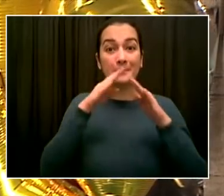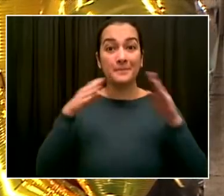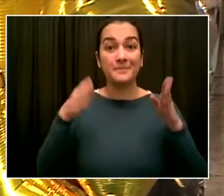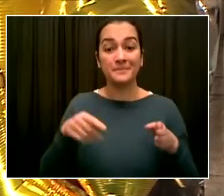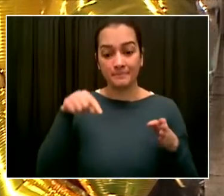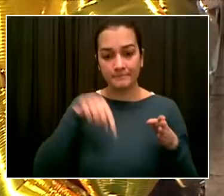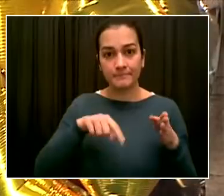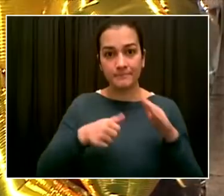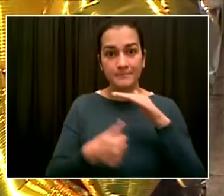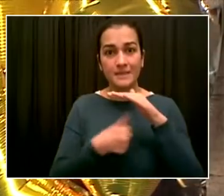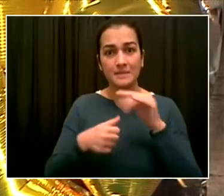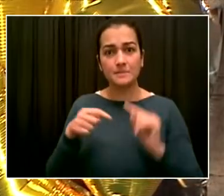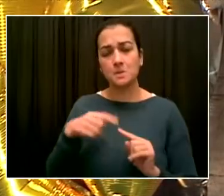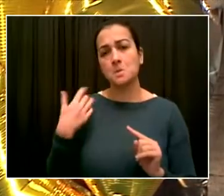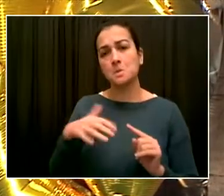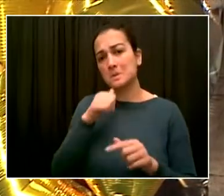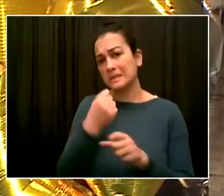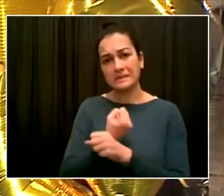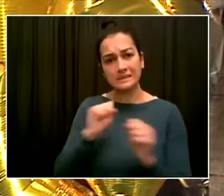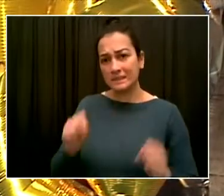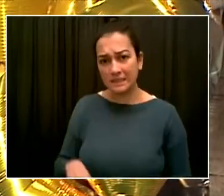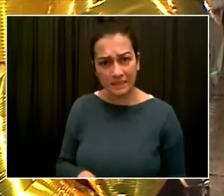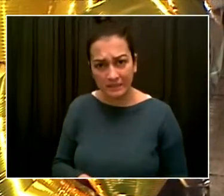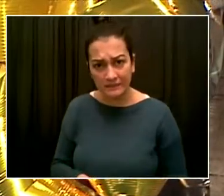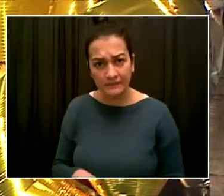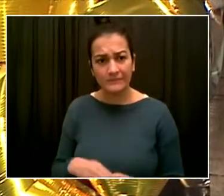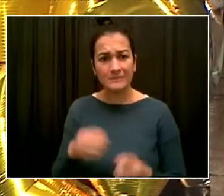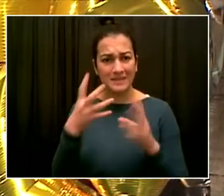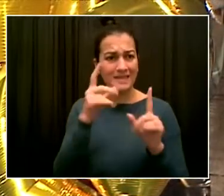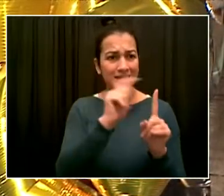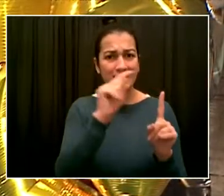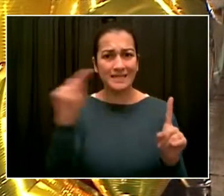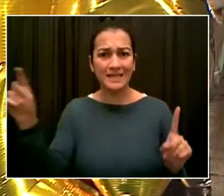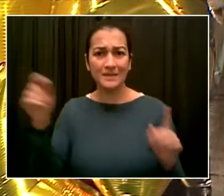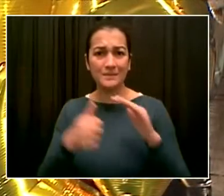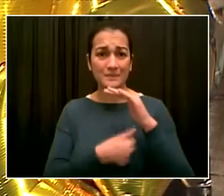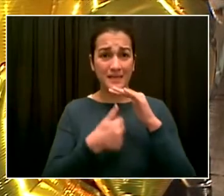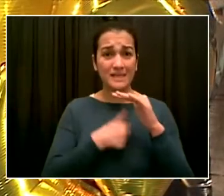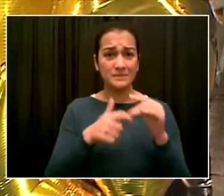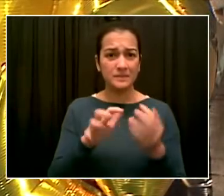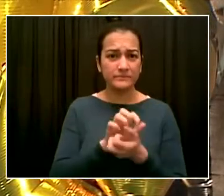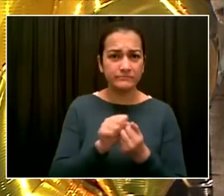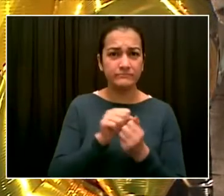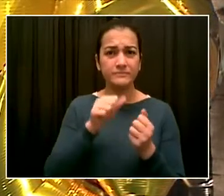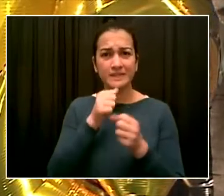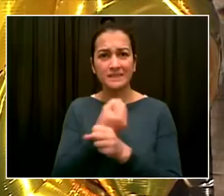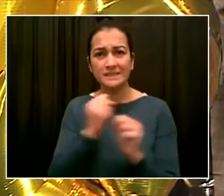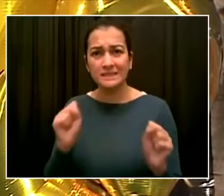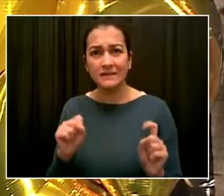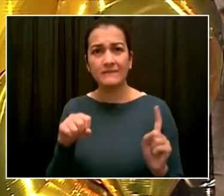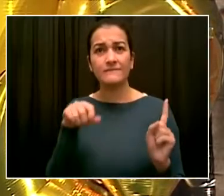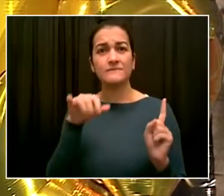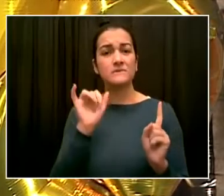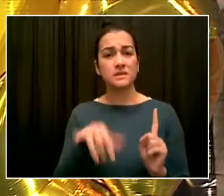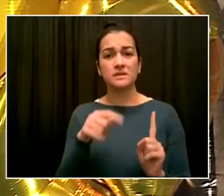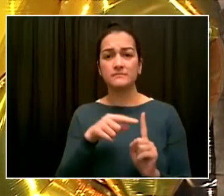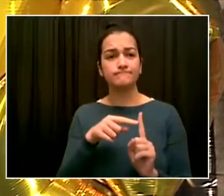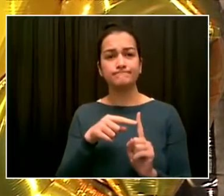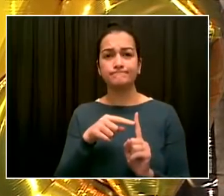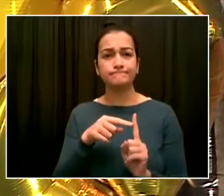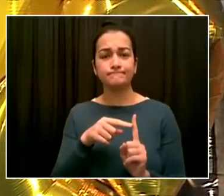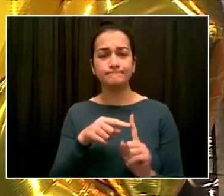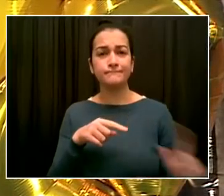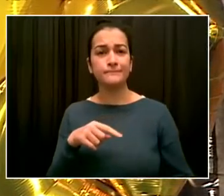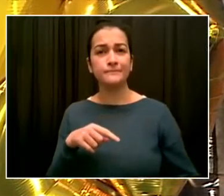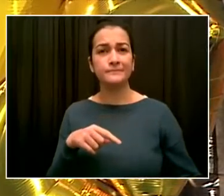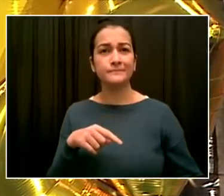get people the help they need. FEMA, in my view, needs to do more. We want to see bigger FEMA awards, faster action by FEMA, but we've